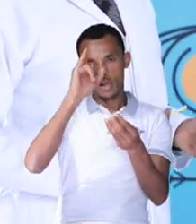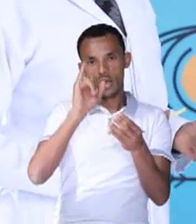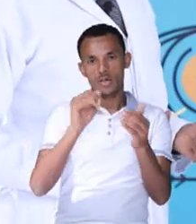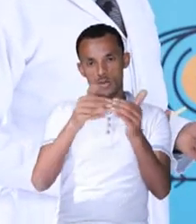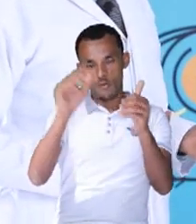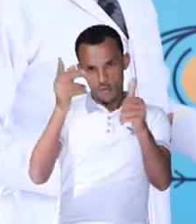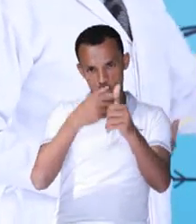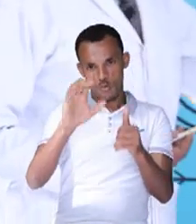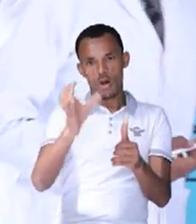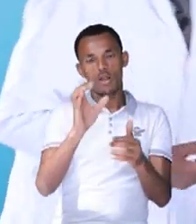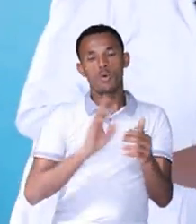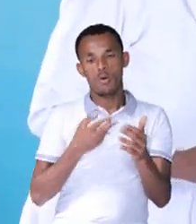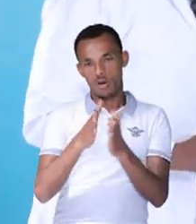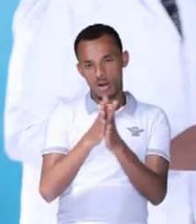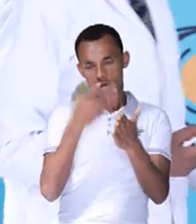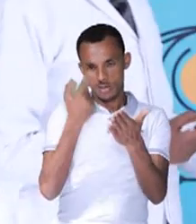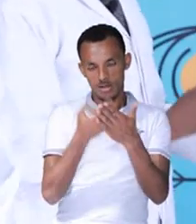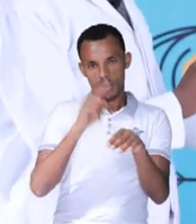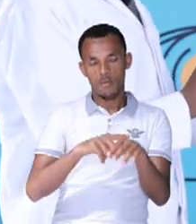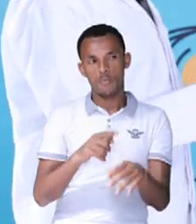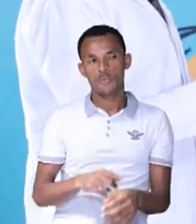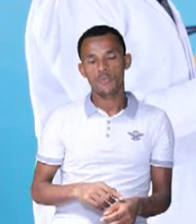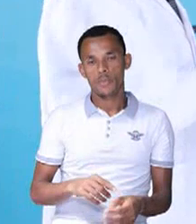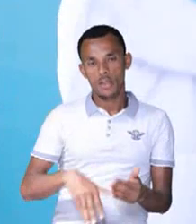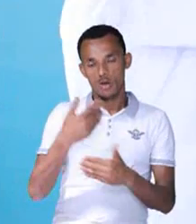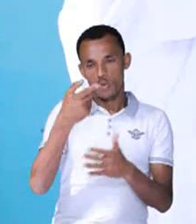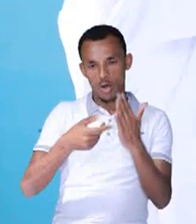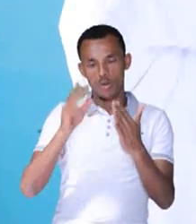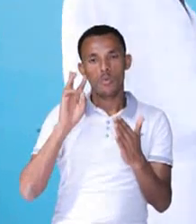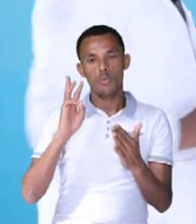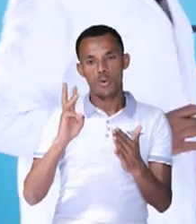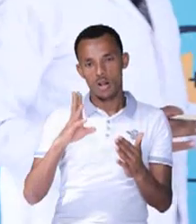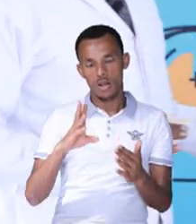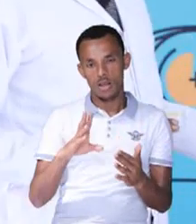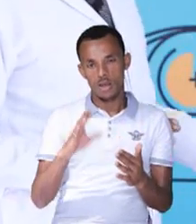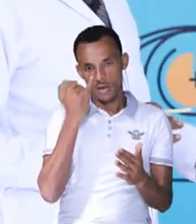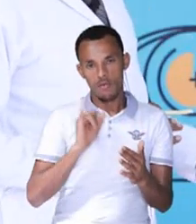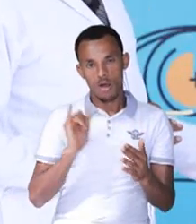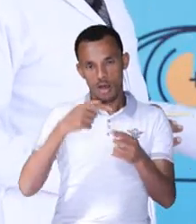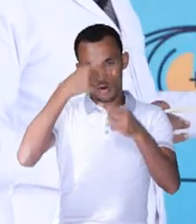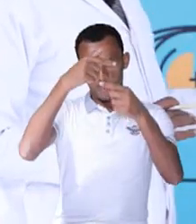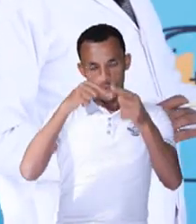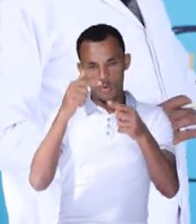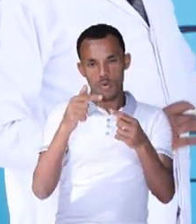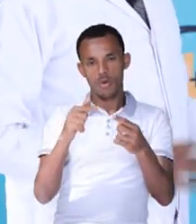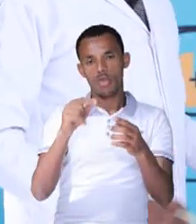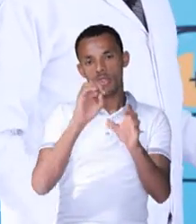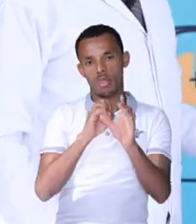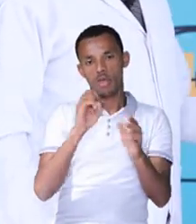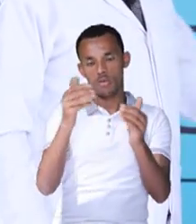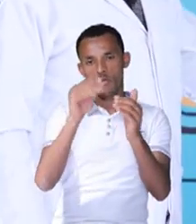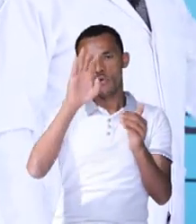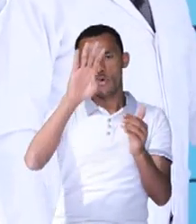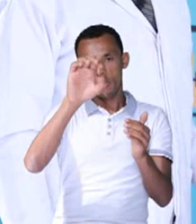the first quadrant. We don't need at this time. Then what will happen? If I go, you have theta will be equal